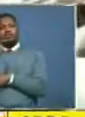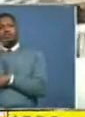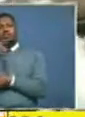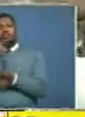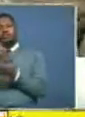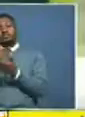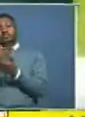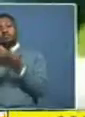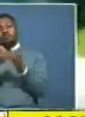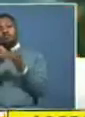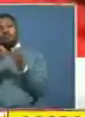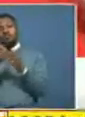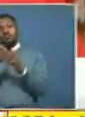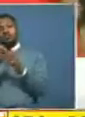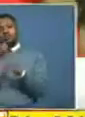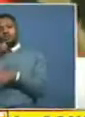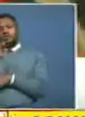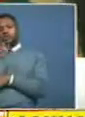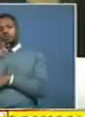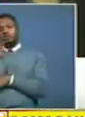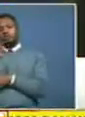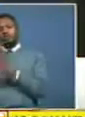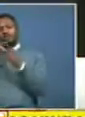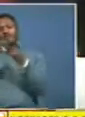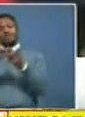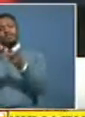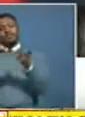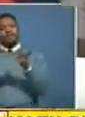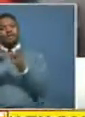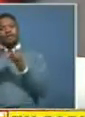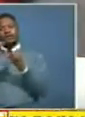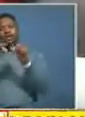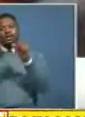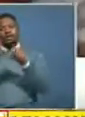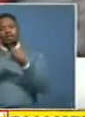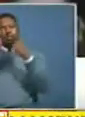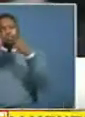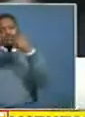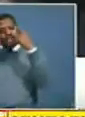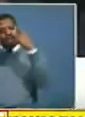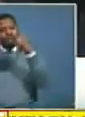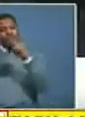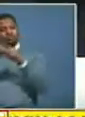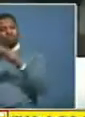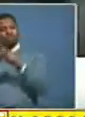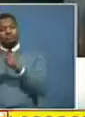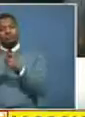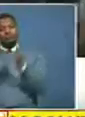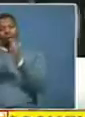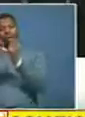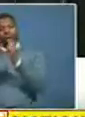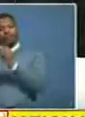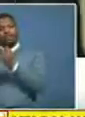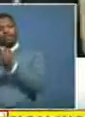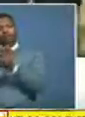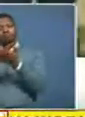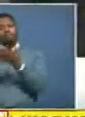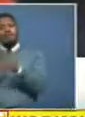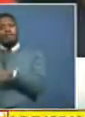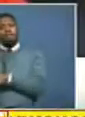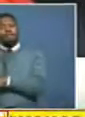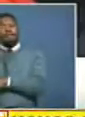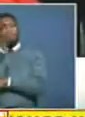Ajimambudu, and some officials of ECG visited the site to assess the situation and replace the destroyed